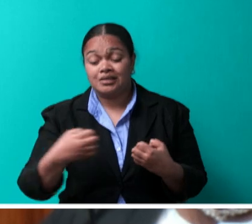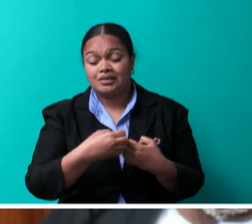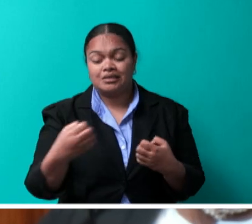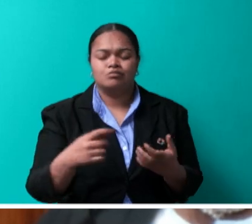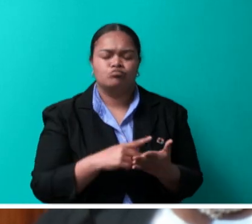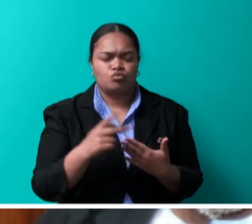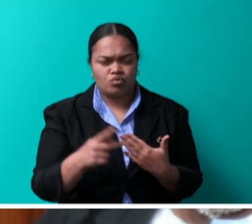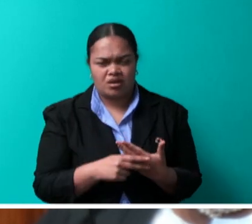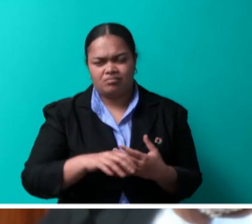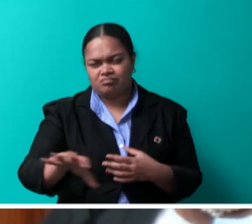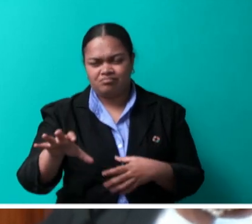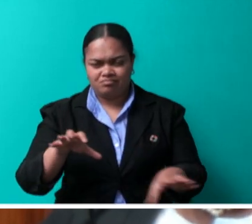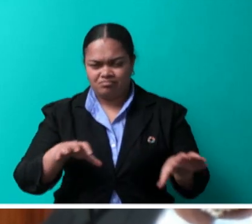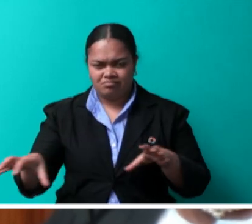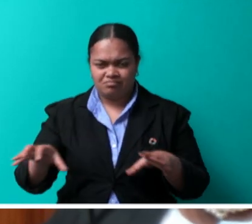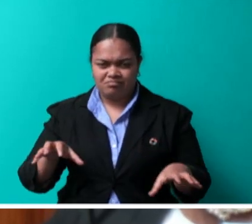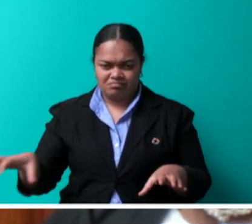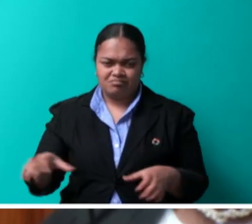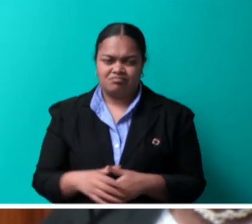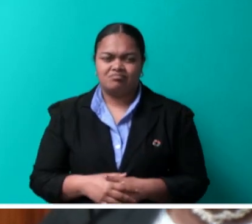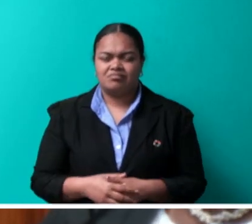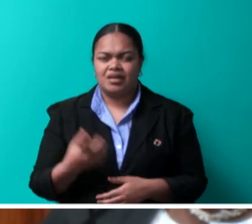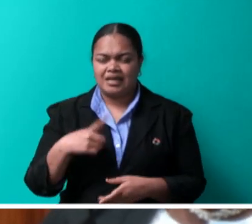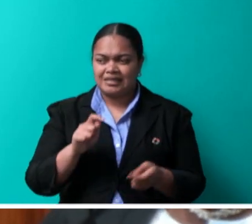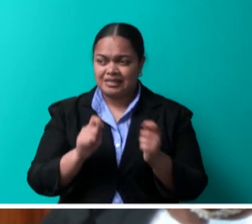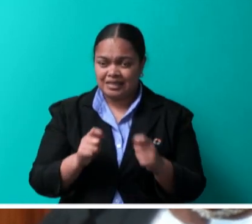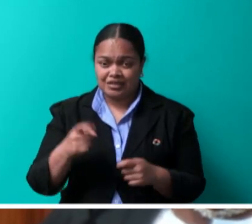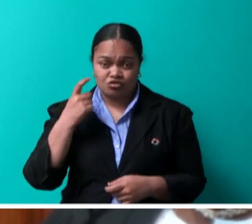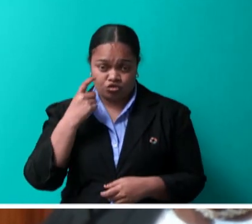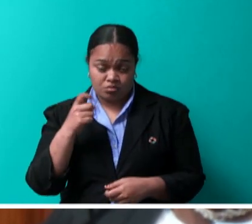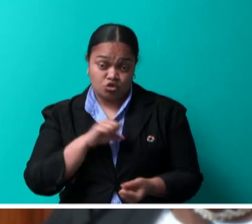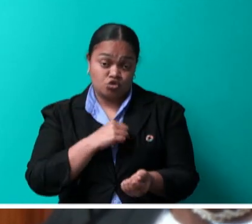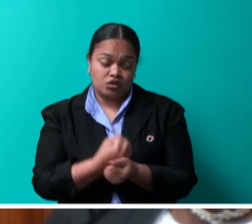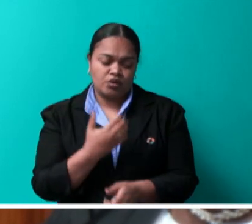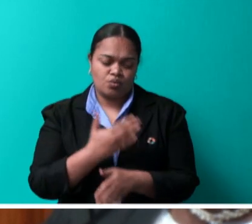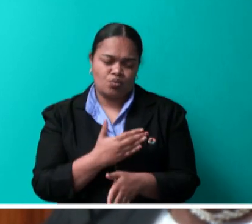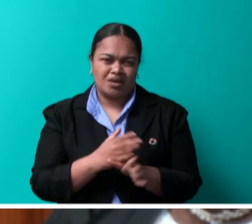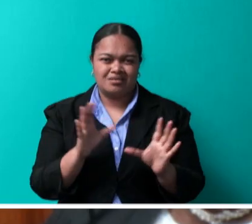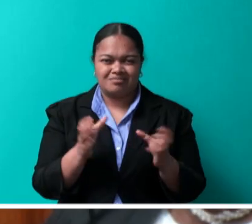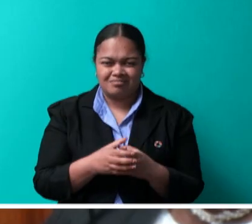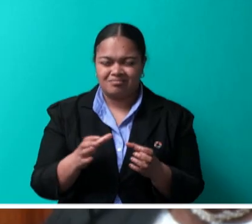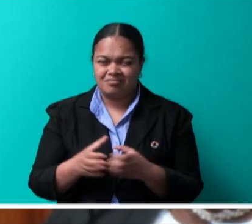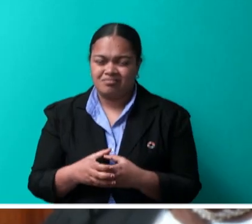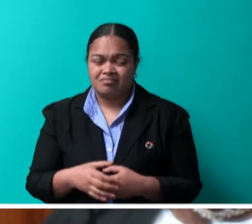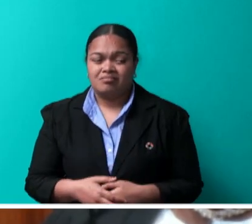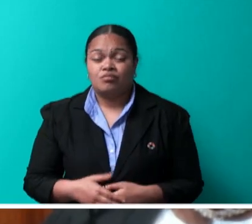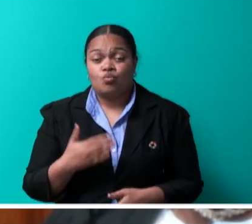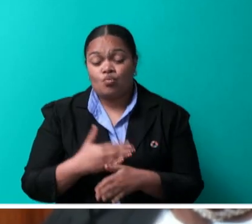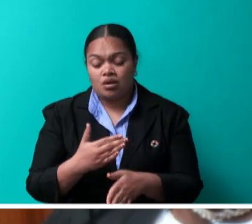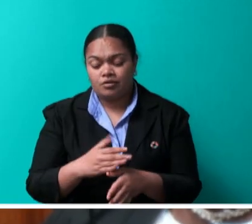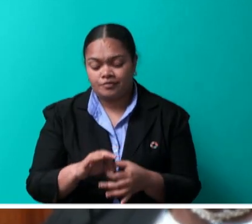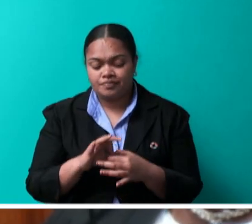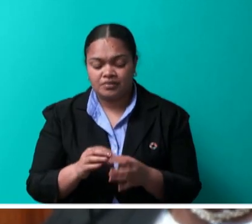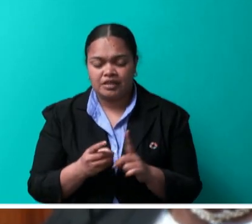programs, increasing access to testing and treatment, strengthening the workforce, and working closely with the